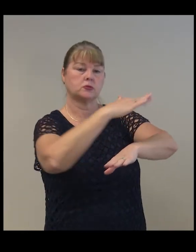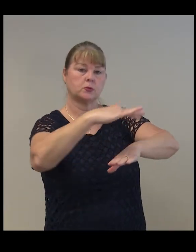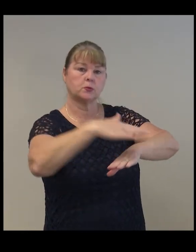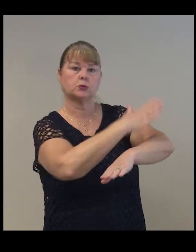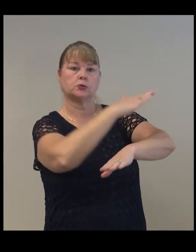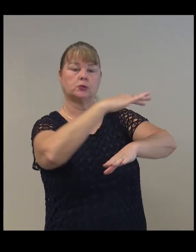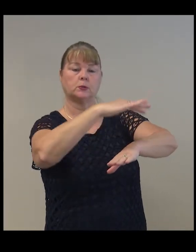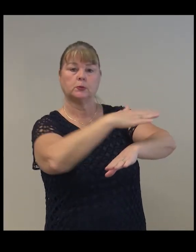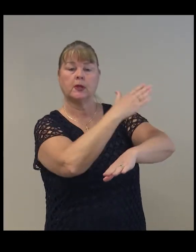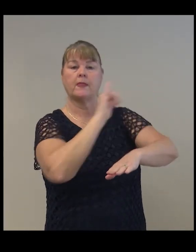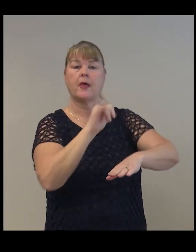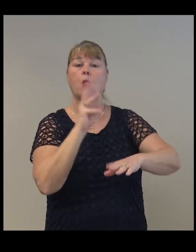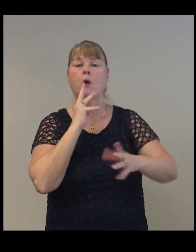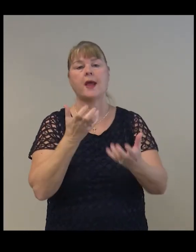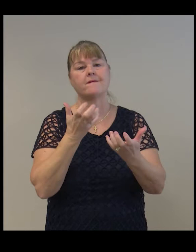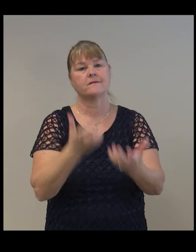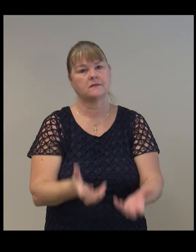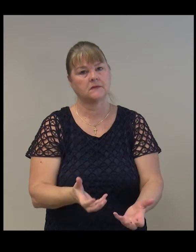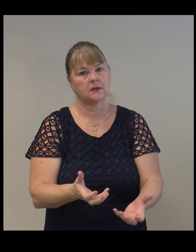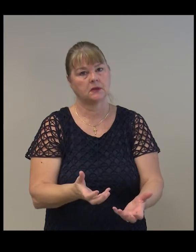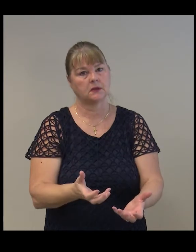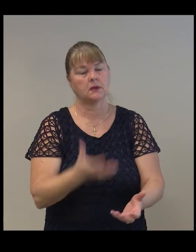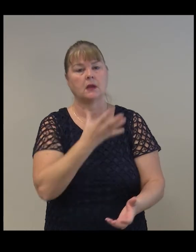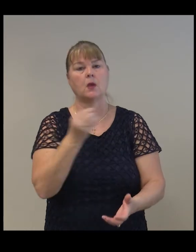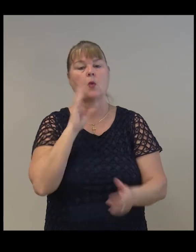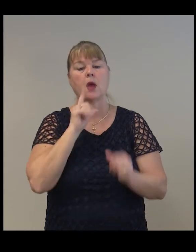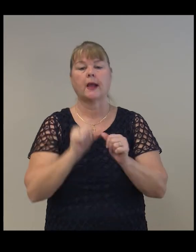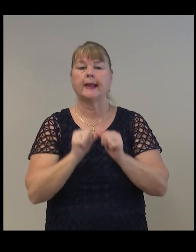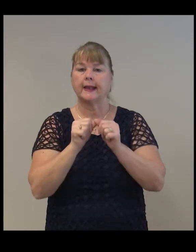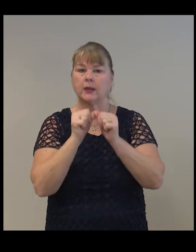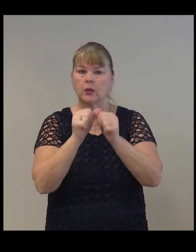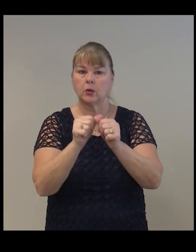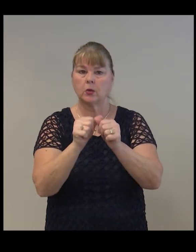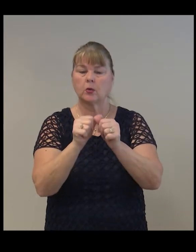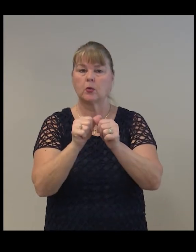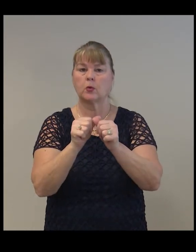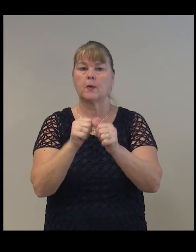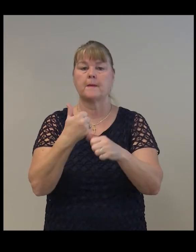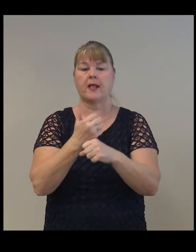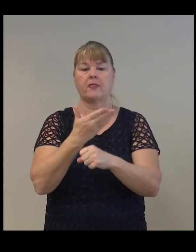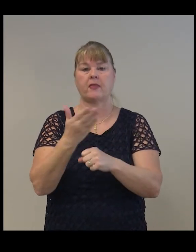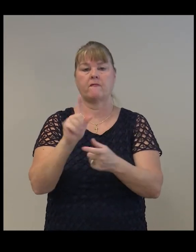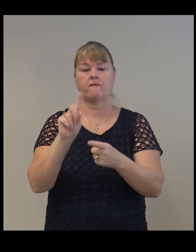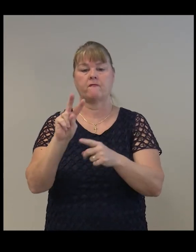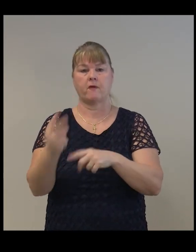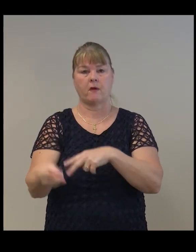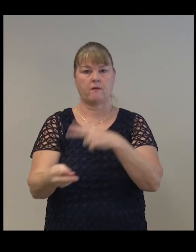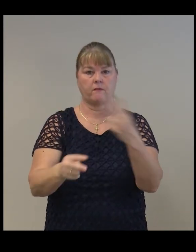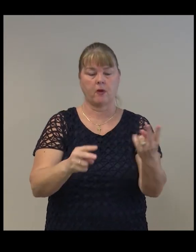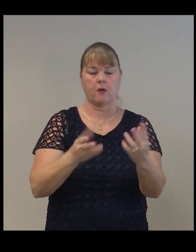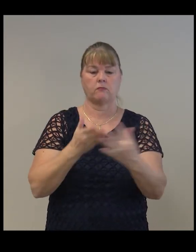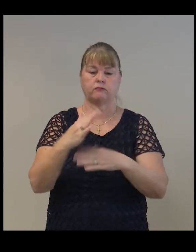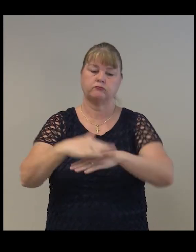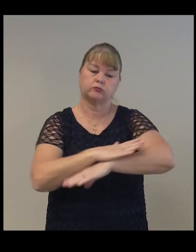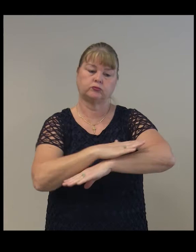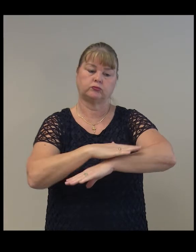water is heavy and it's going to continue to knock things down that's in its path. You do not want to be in the path of water